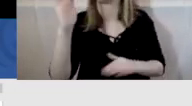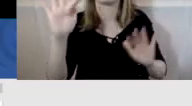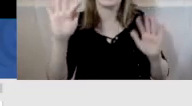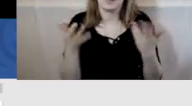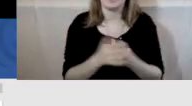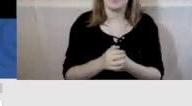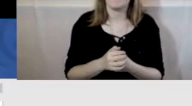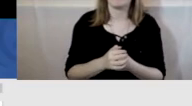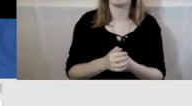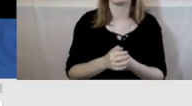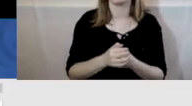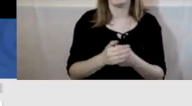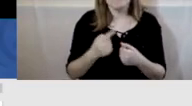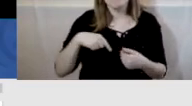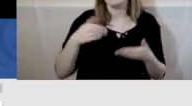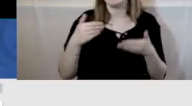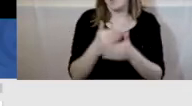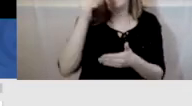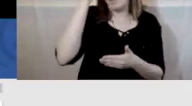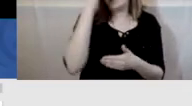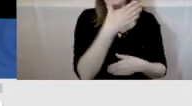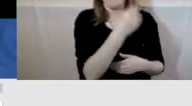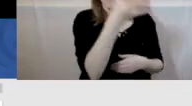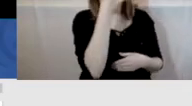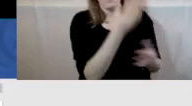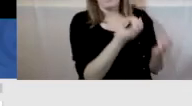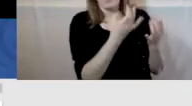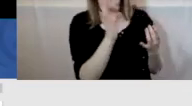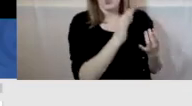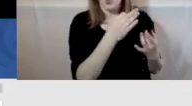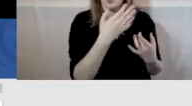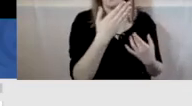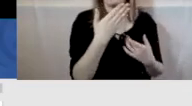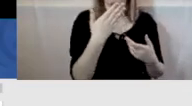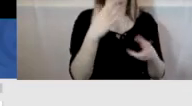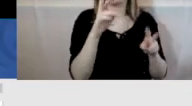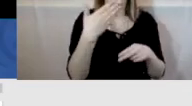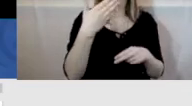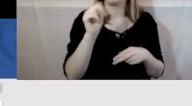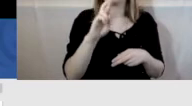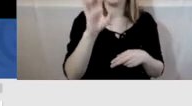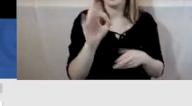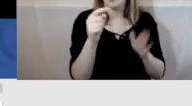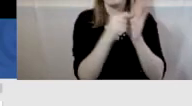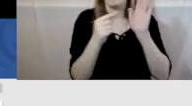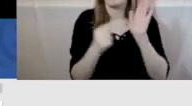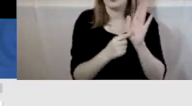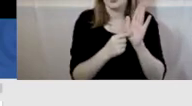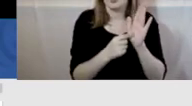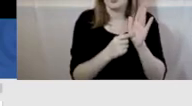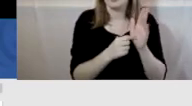But we again remembered your presentations about microcredits, about you know, credits we can get